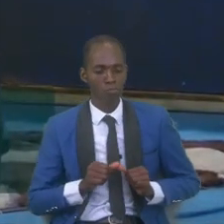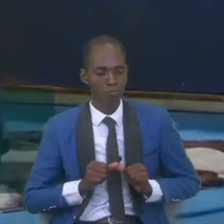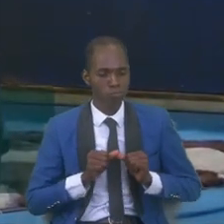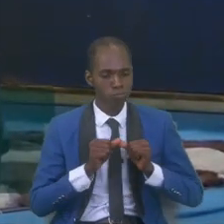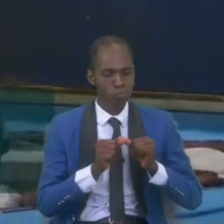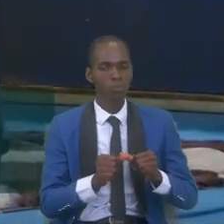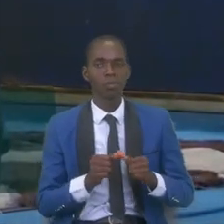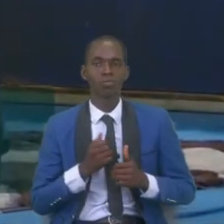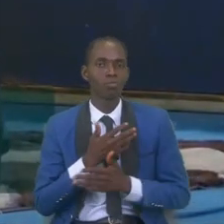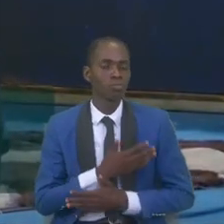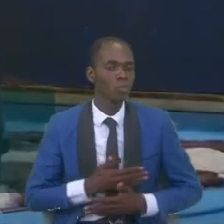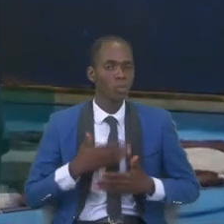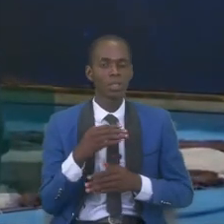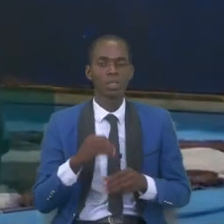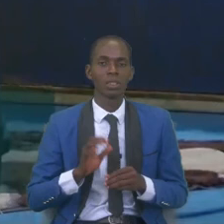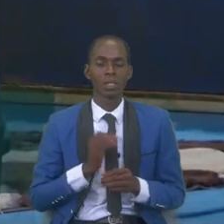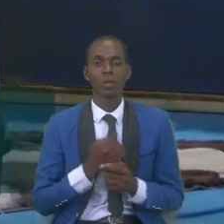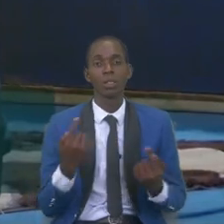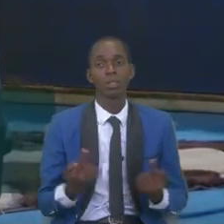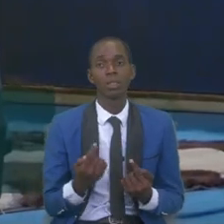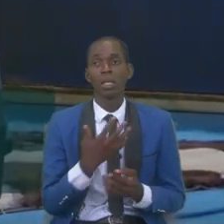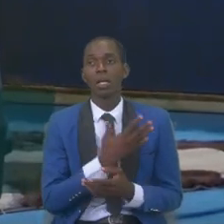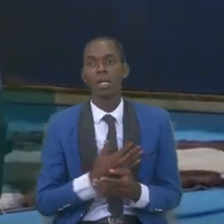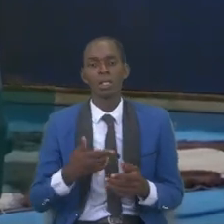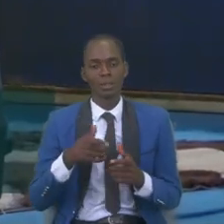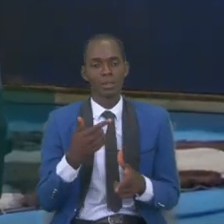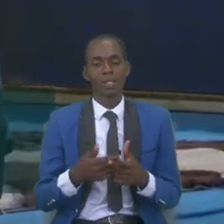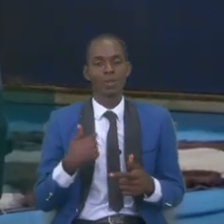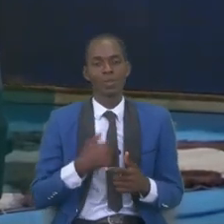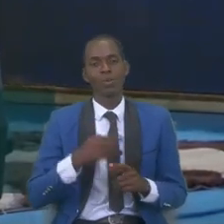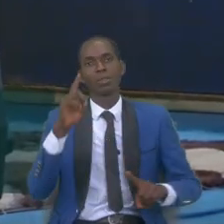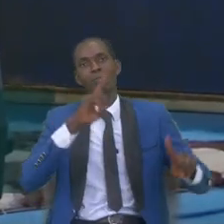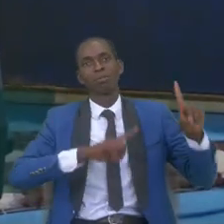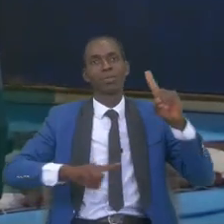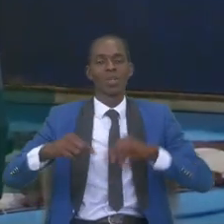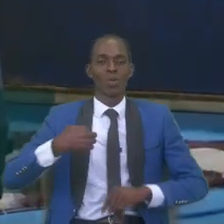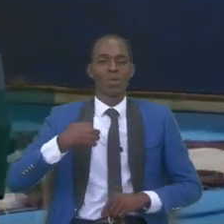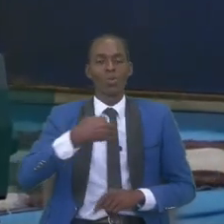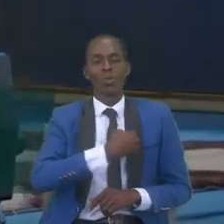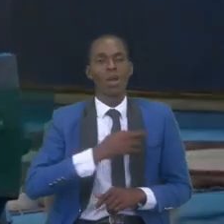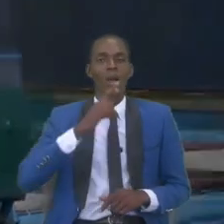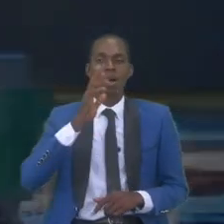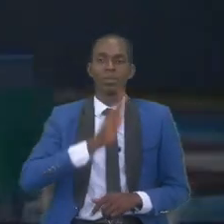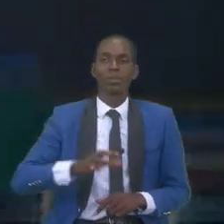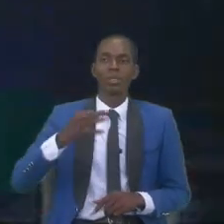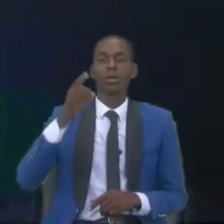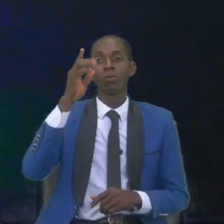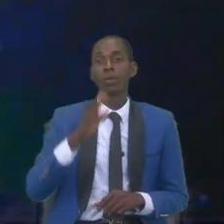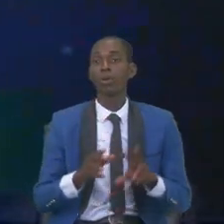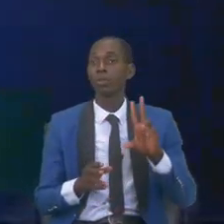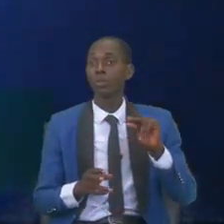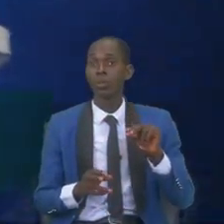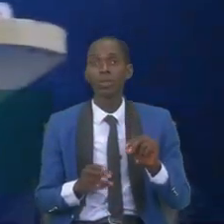the sins we have been committing. And then we'll say, we're children of God. No, not at all. He expects that a